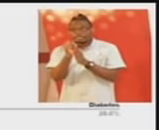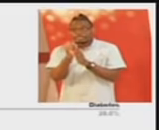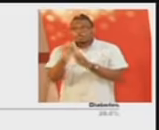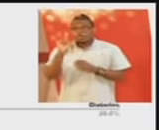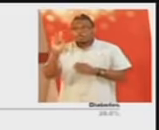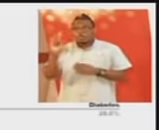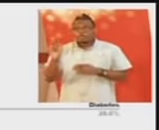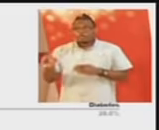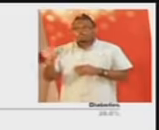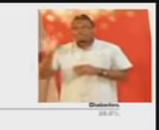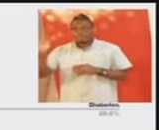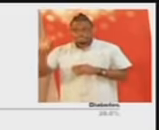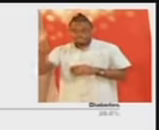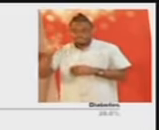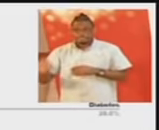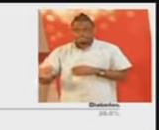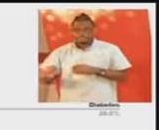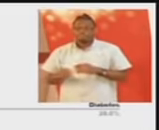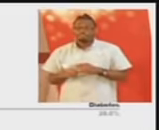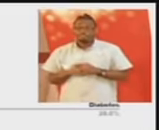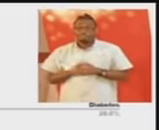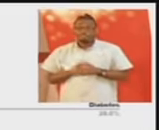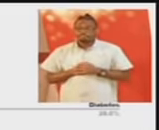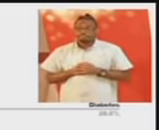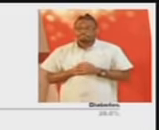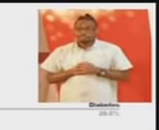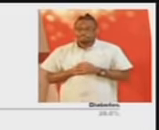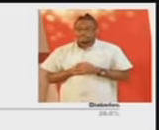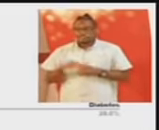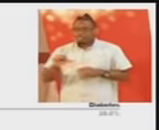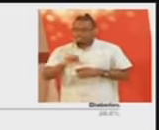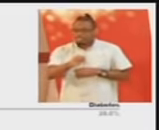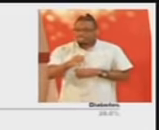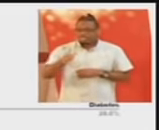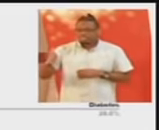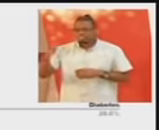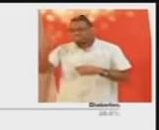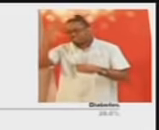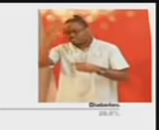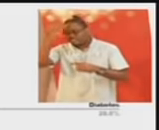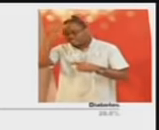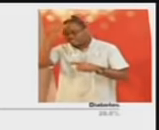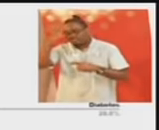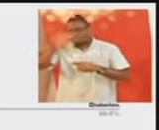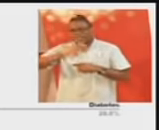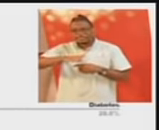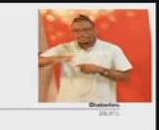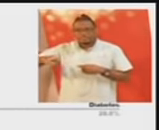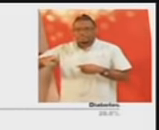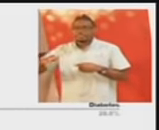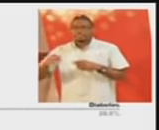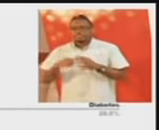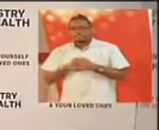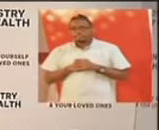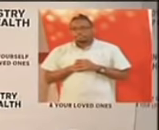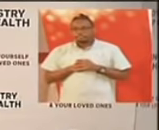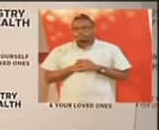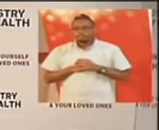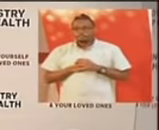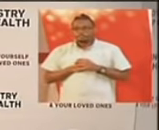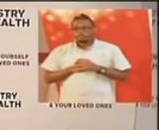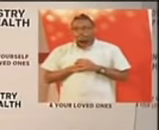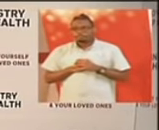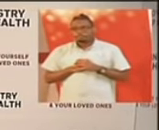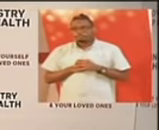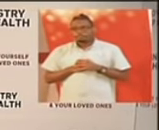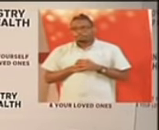heart disease 1.9%, and other comorbidities account for 26.1%. So, Ms. Alcantara, that's my